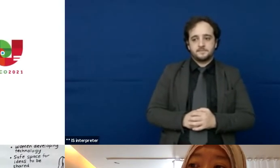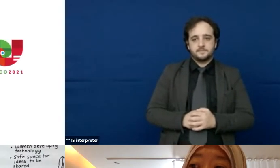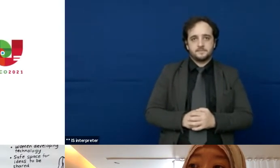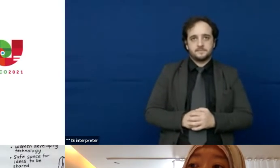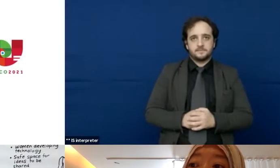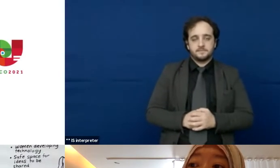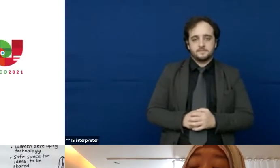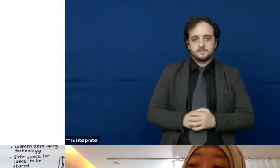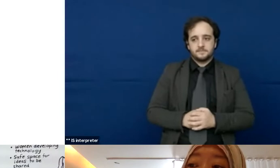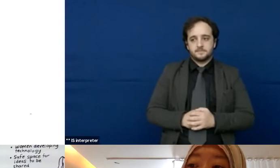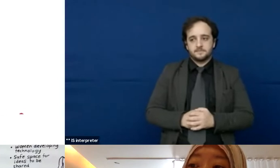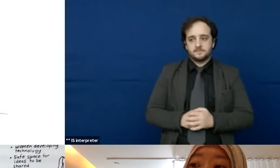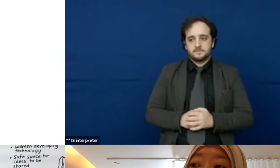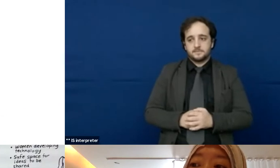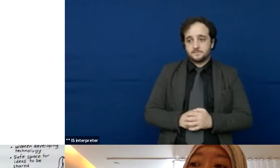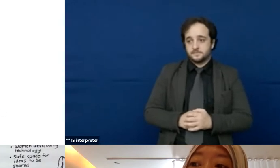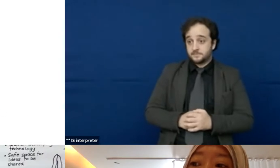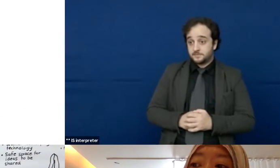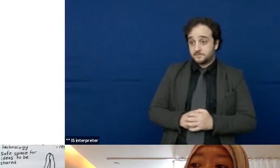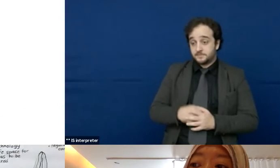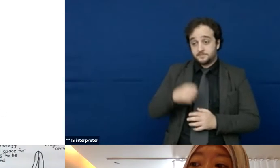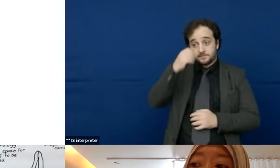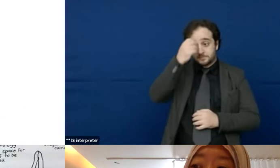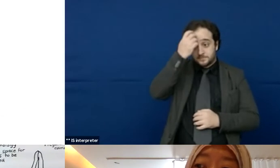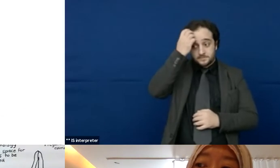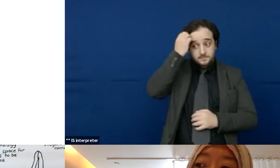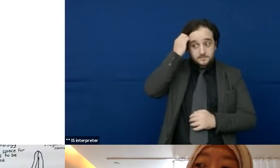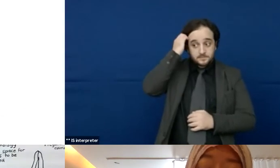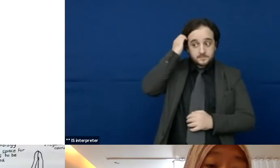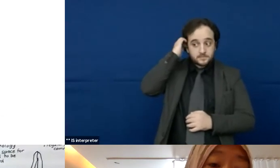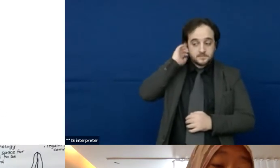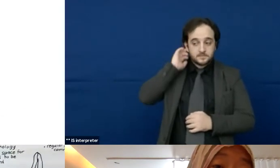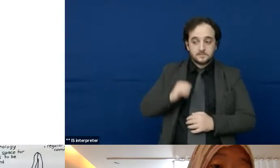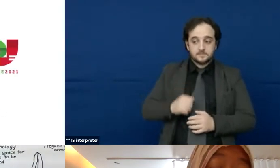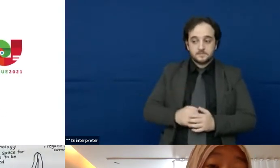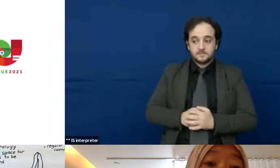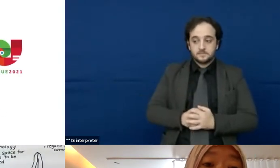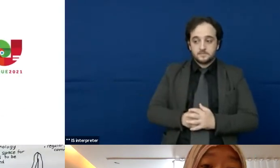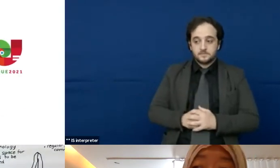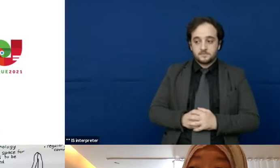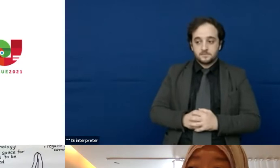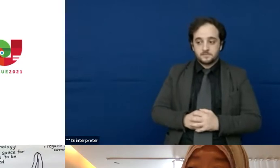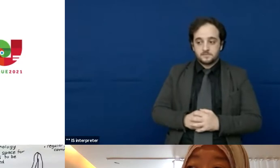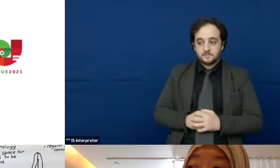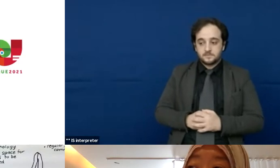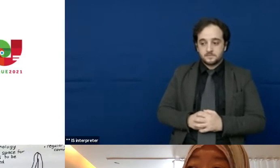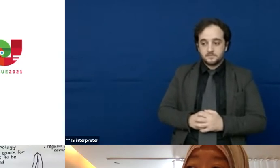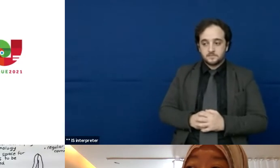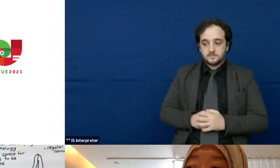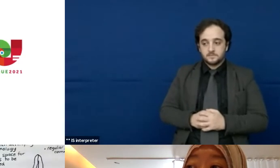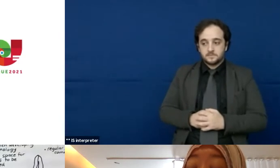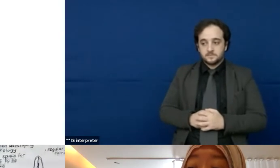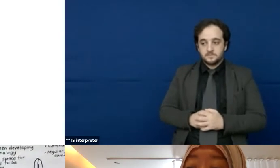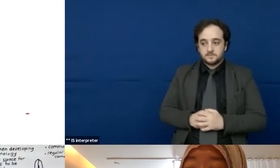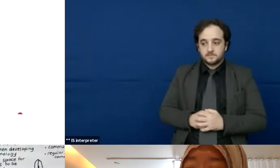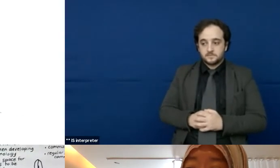Aldijana made, the key point on increased core funding and flexible resources for women's